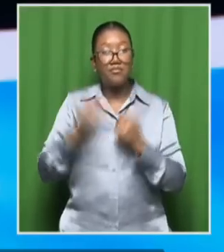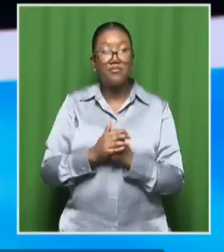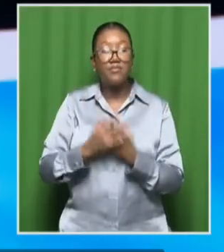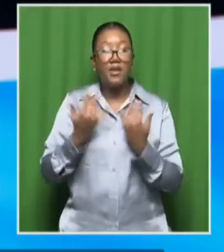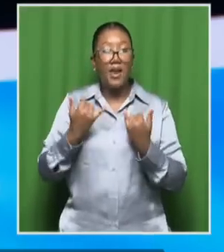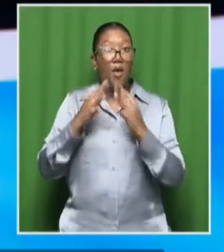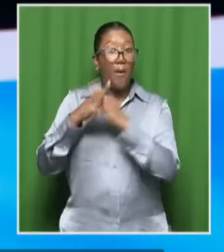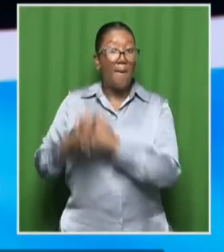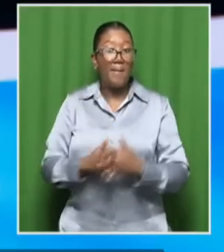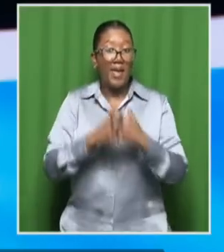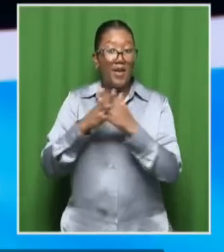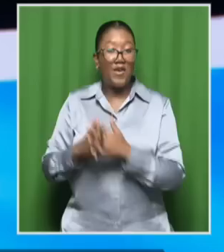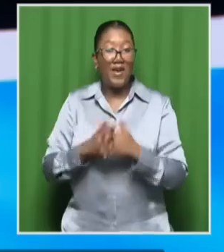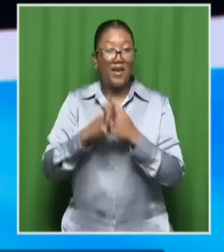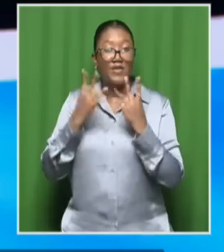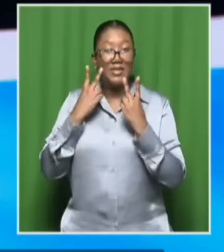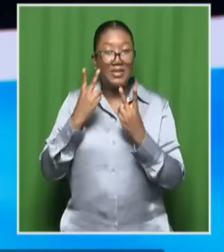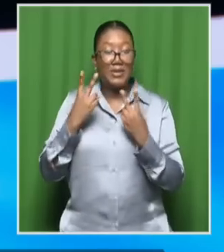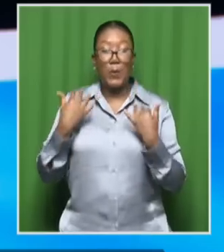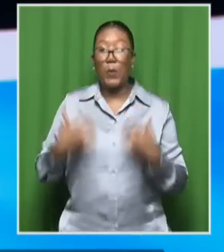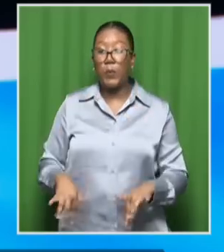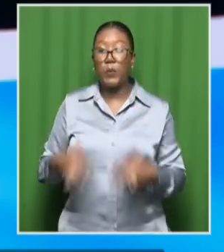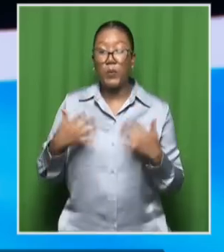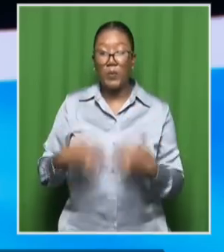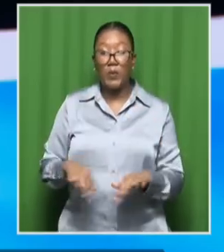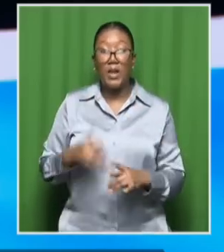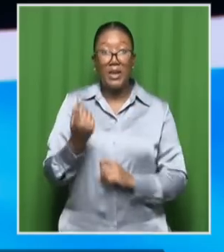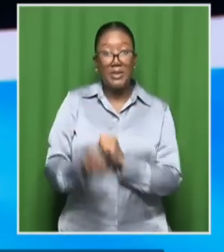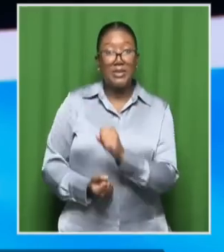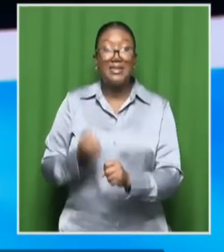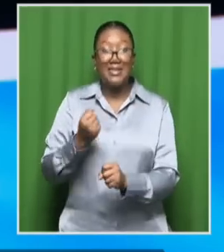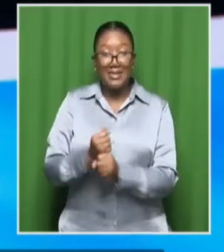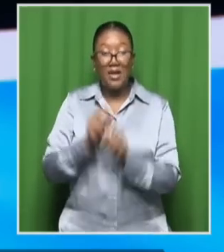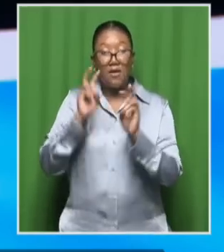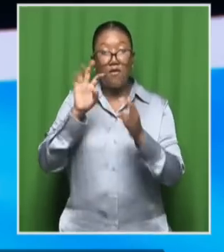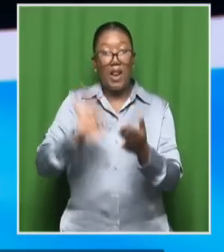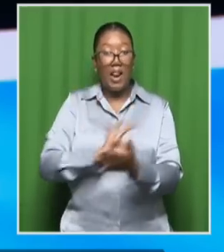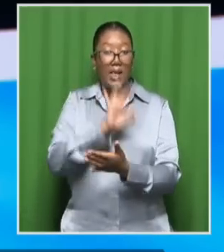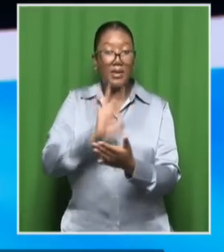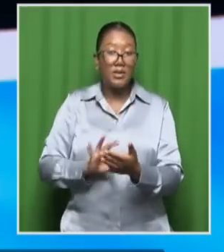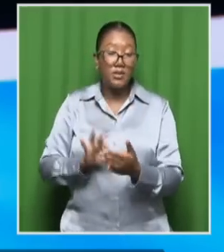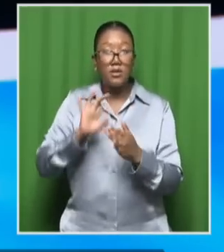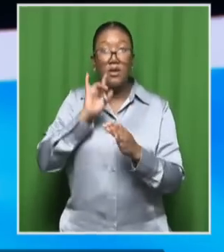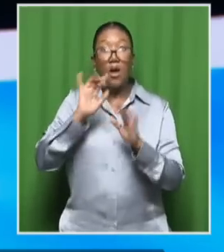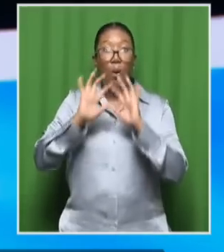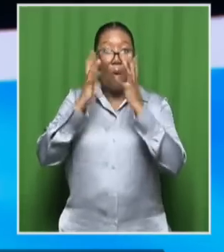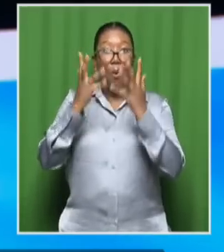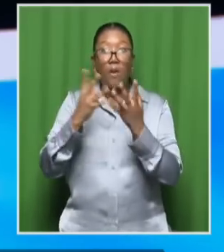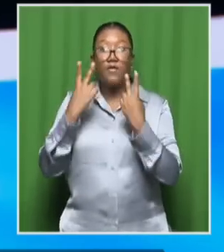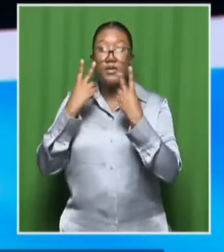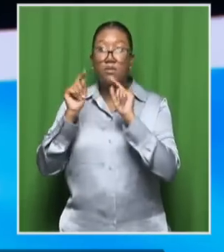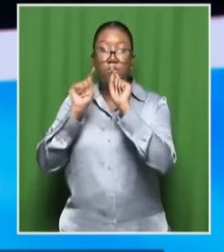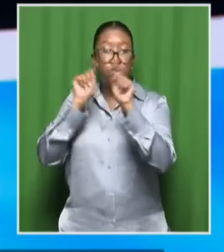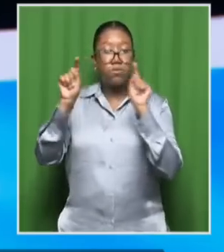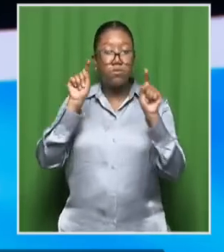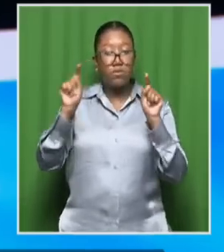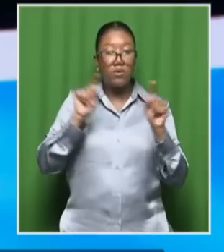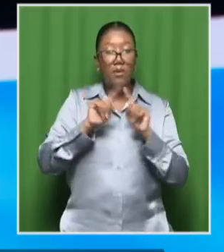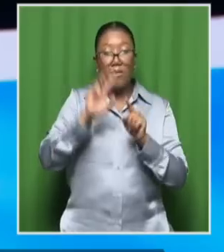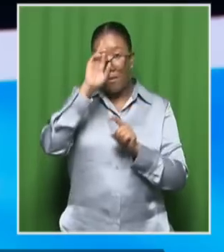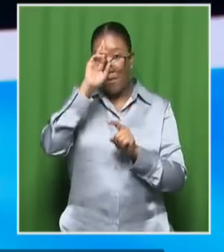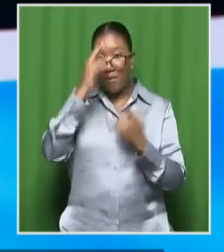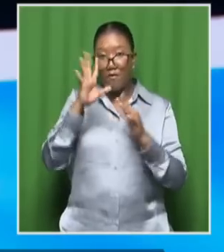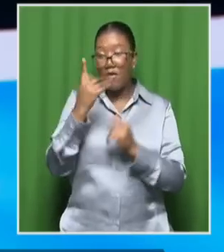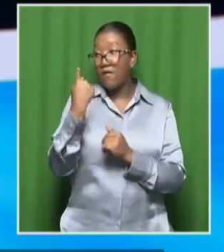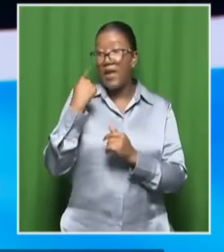been a record-breaking year when it's come to elections around the world. I mean, we tend to forget that we also held